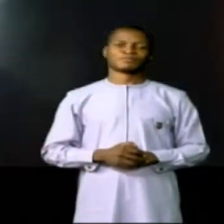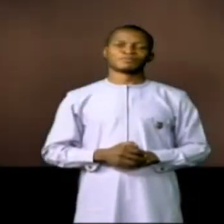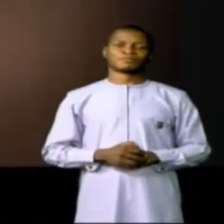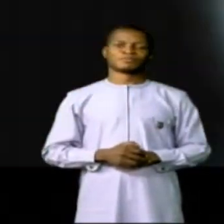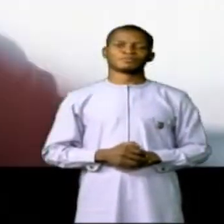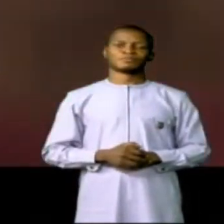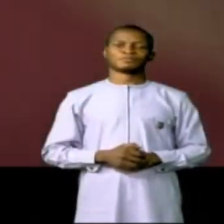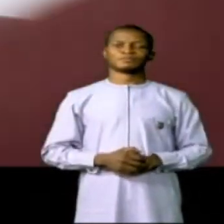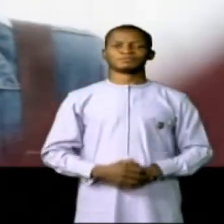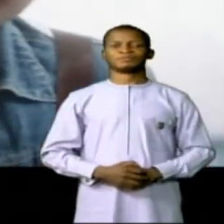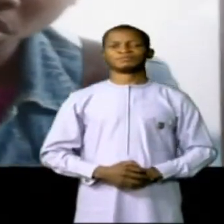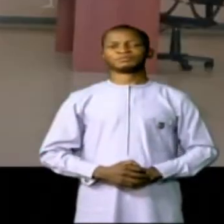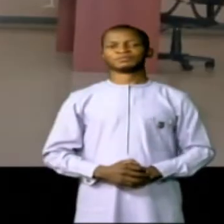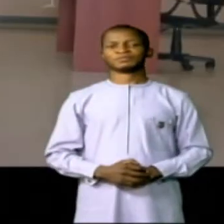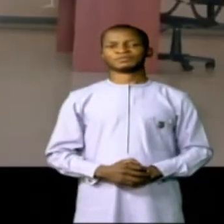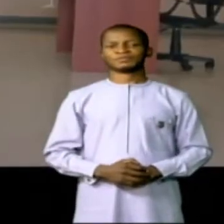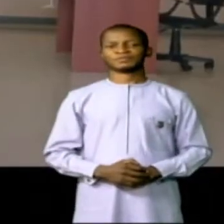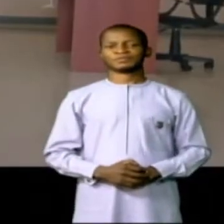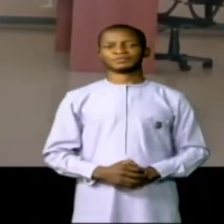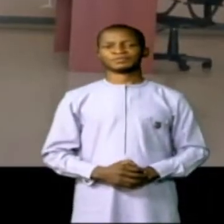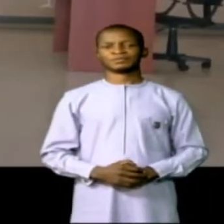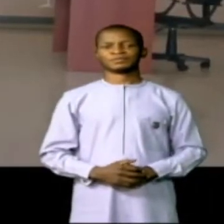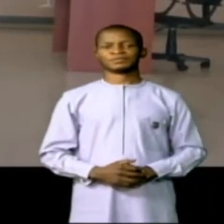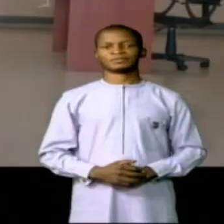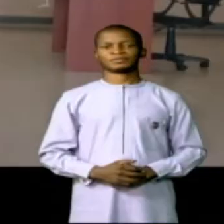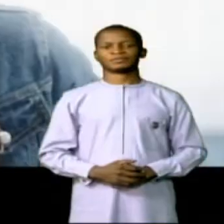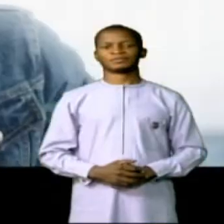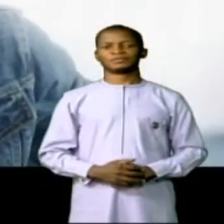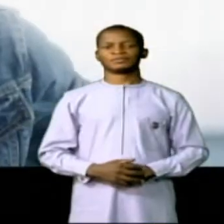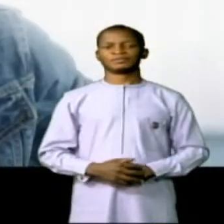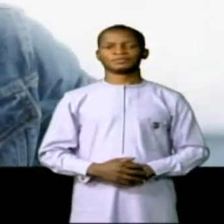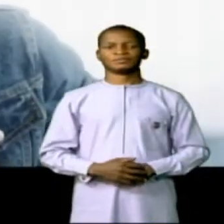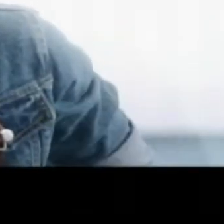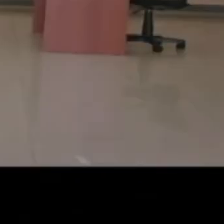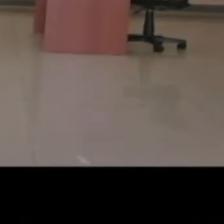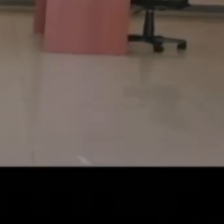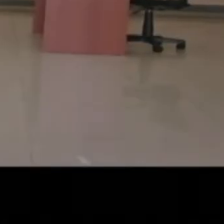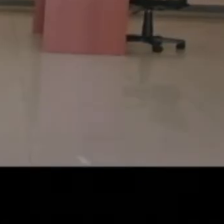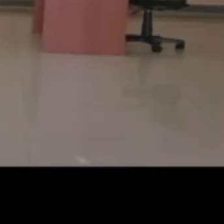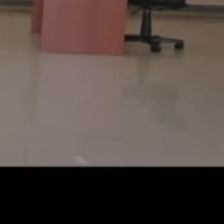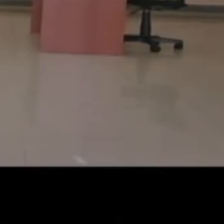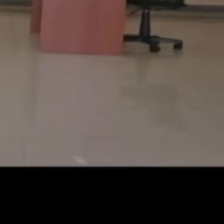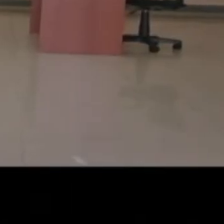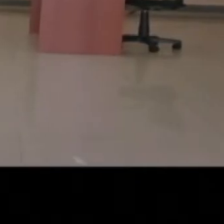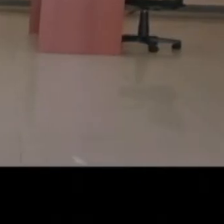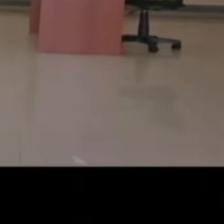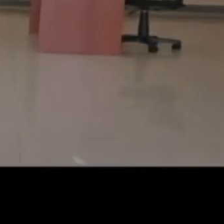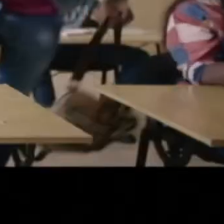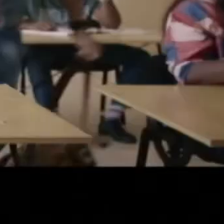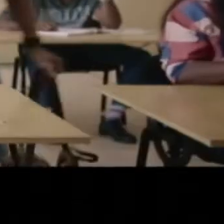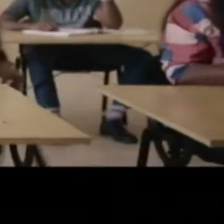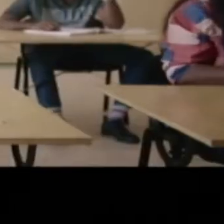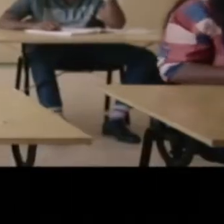I am there now. Are you sure this will work? I can't miss this guy's lecture. Just keep your phone on so I can listen.